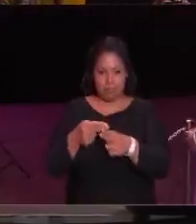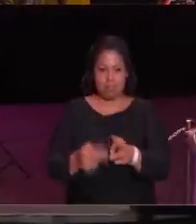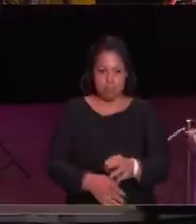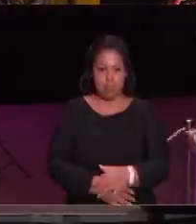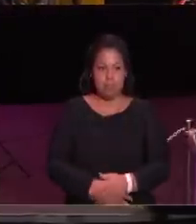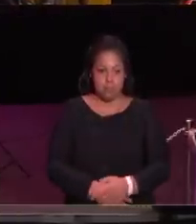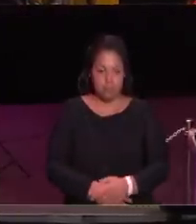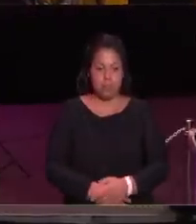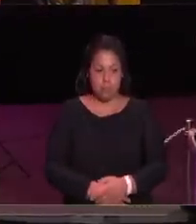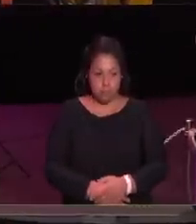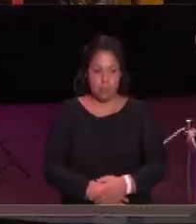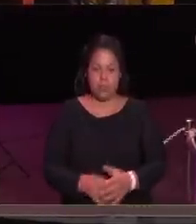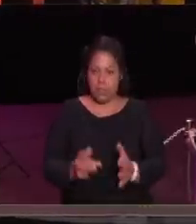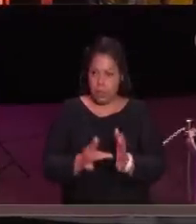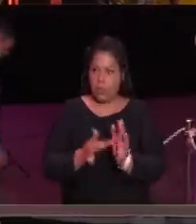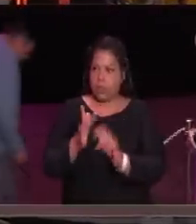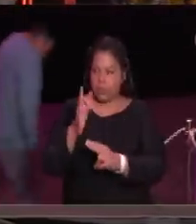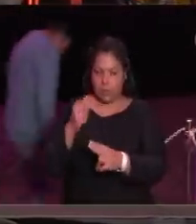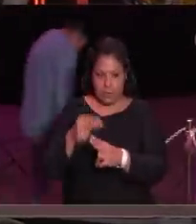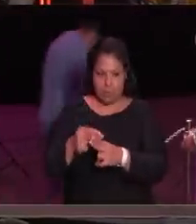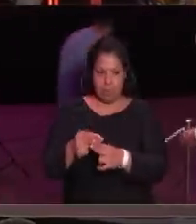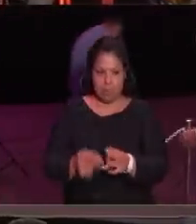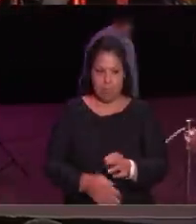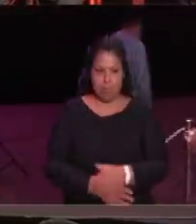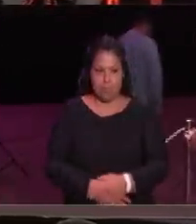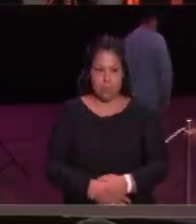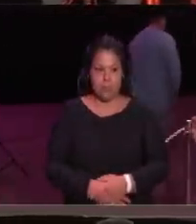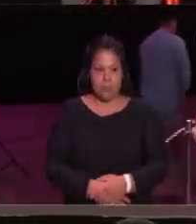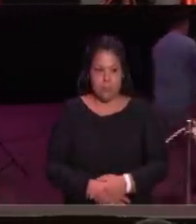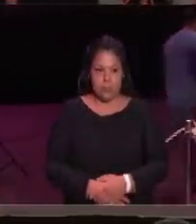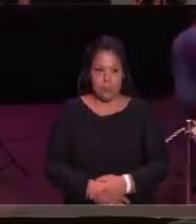name. In Jesus' name.